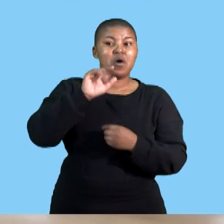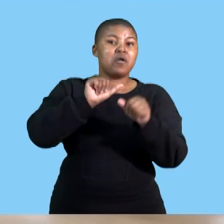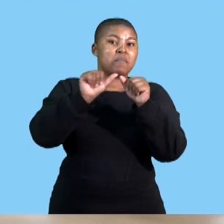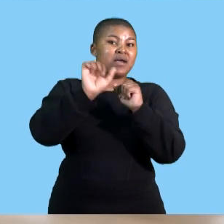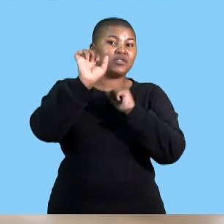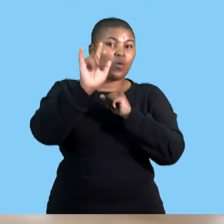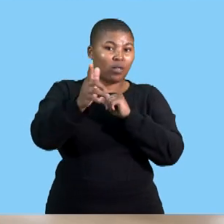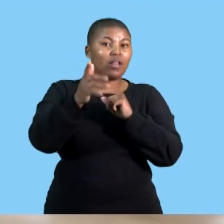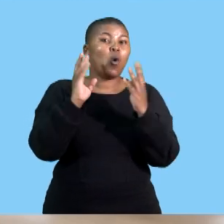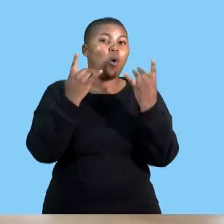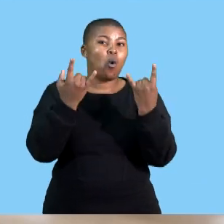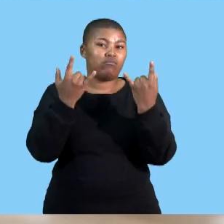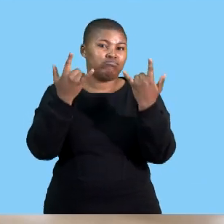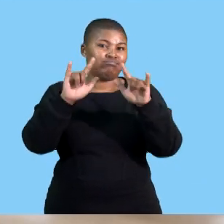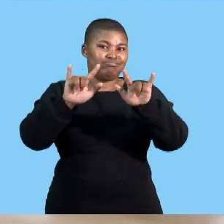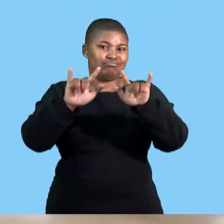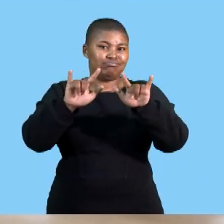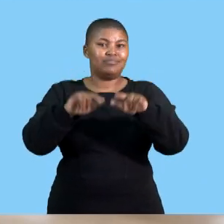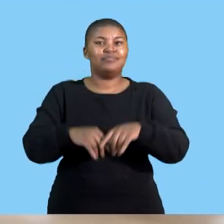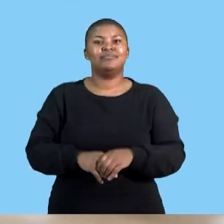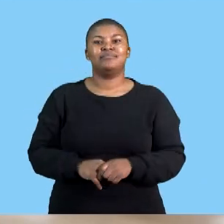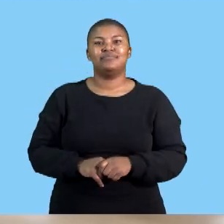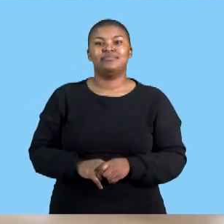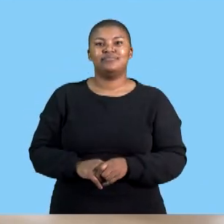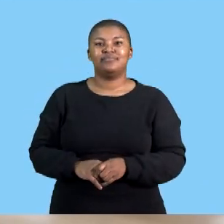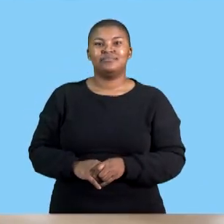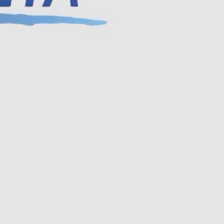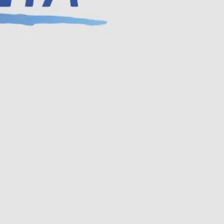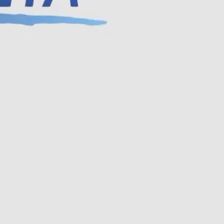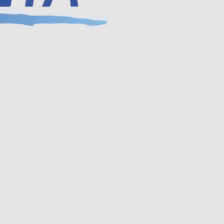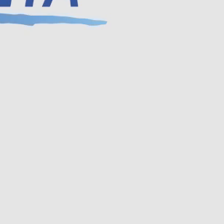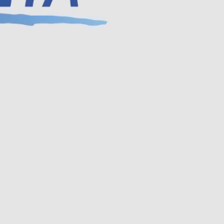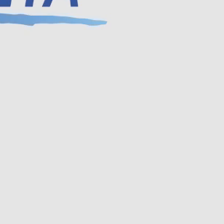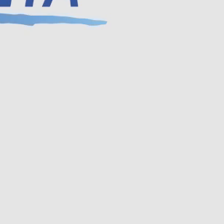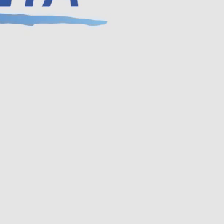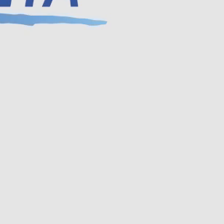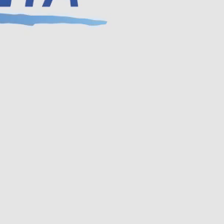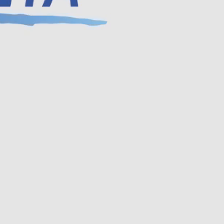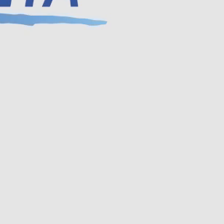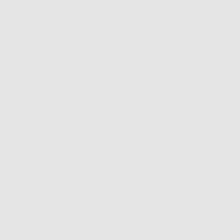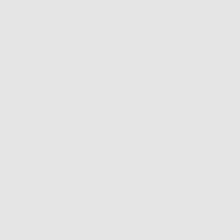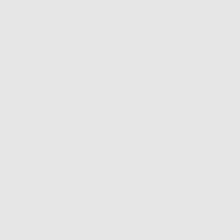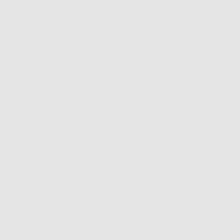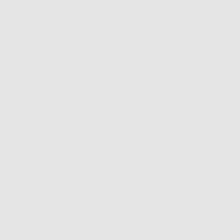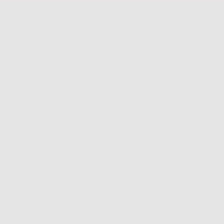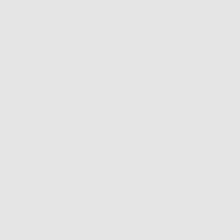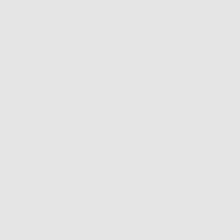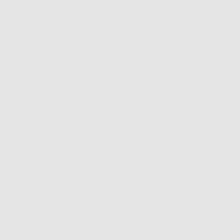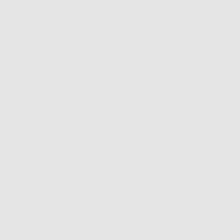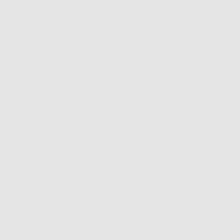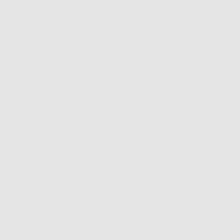does make tomorrow better. Hope to see you next time.